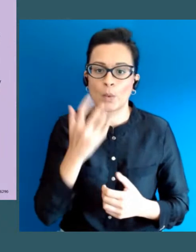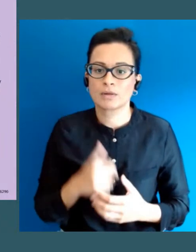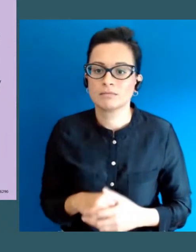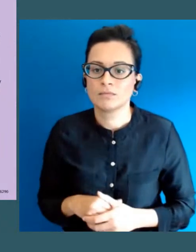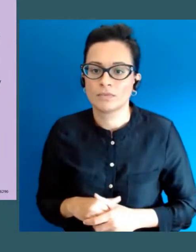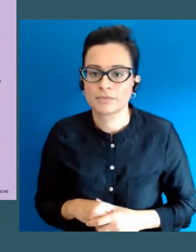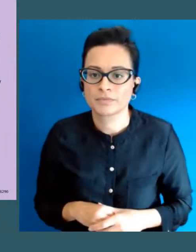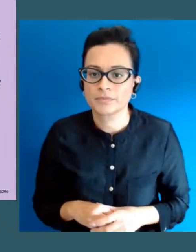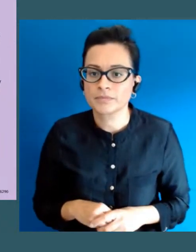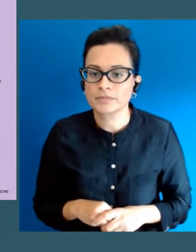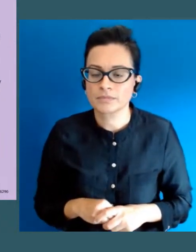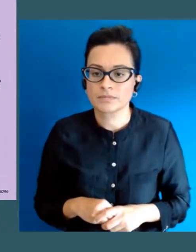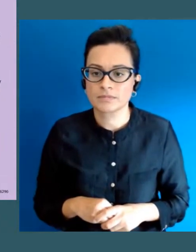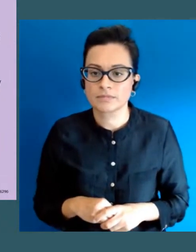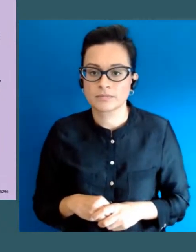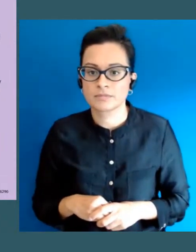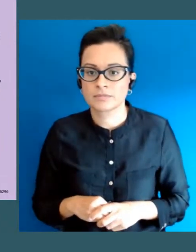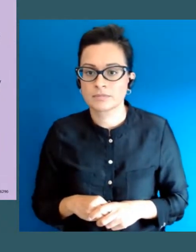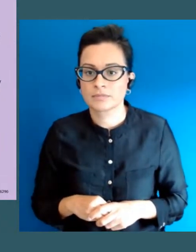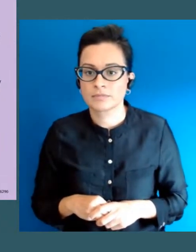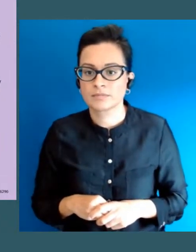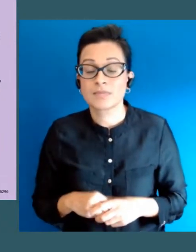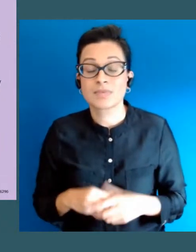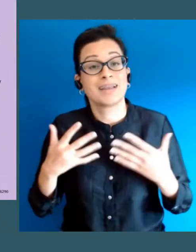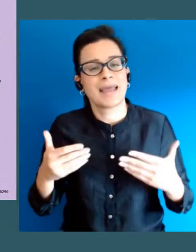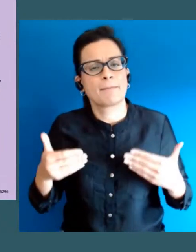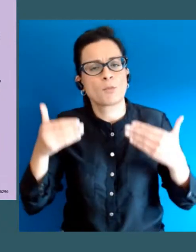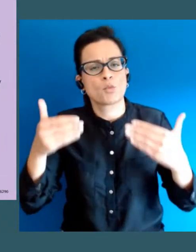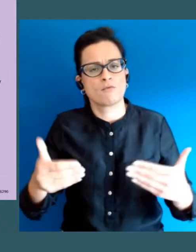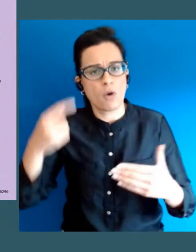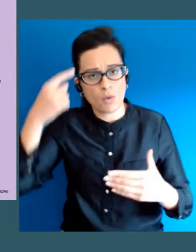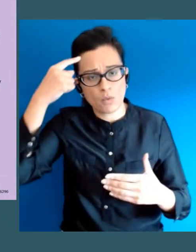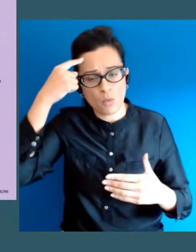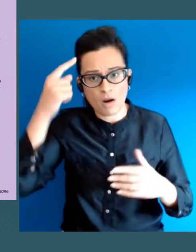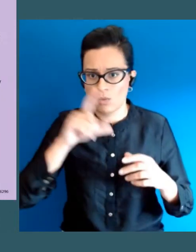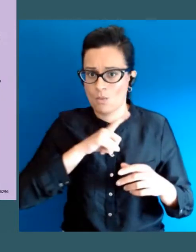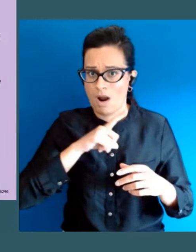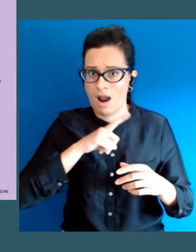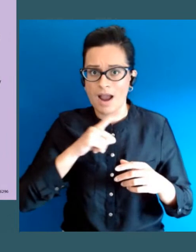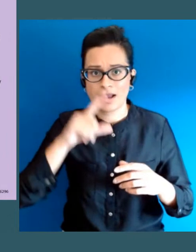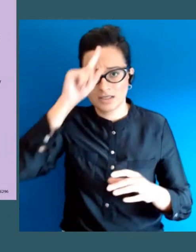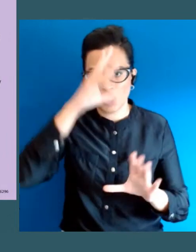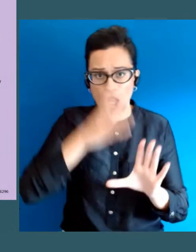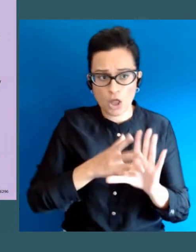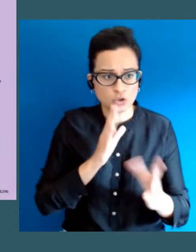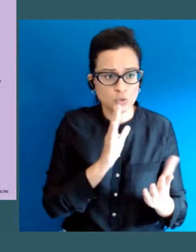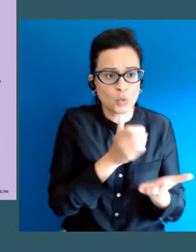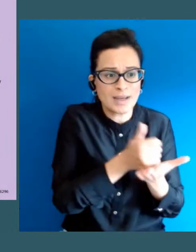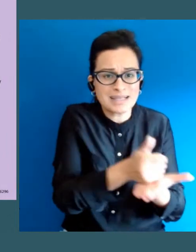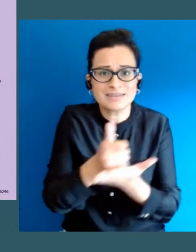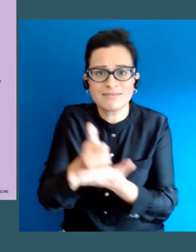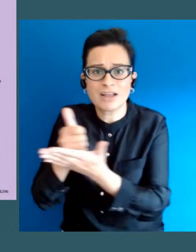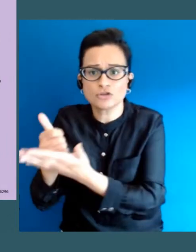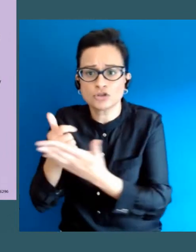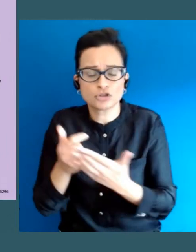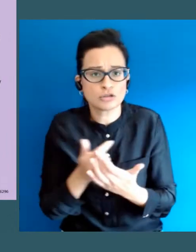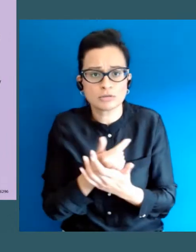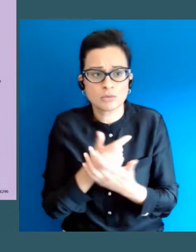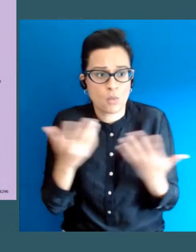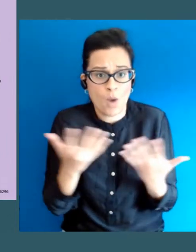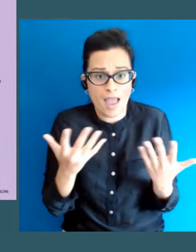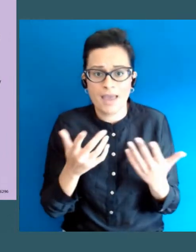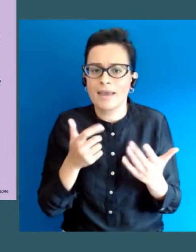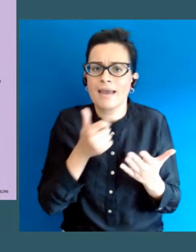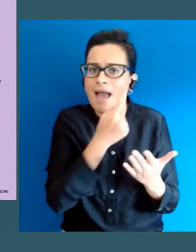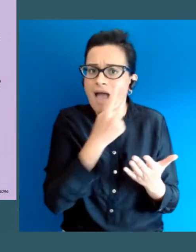So I just wanted to move on to kind of the types of psychological interventions and the evidence behind those that we have at the